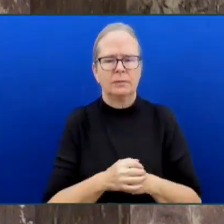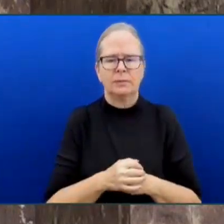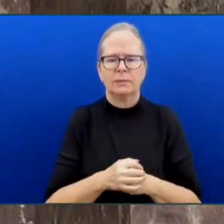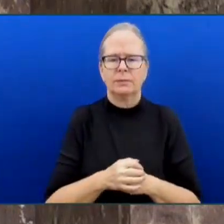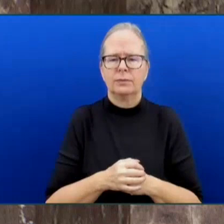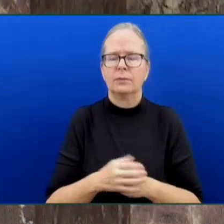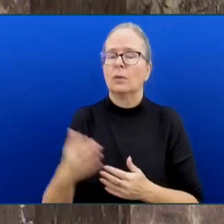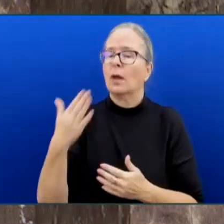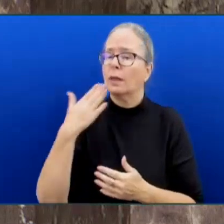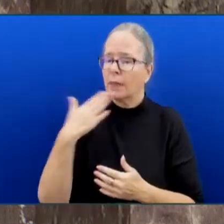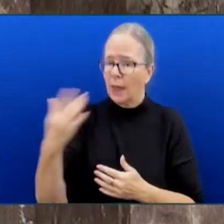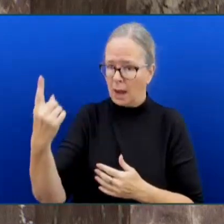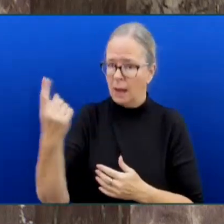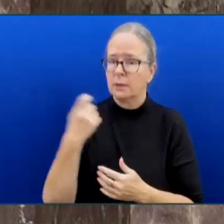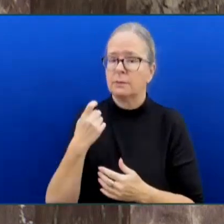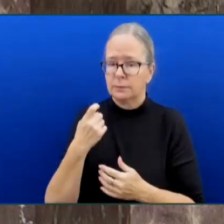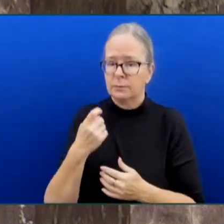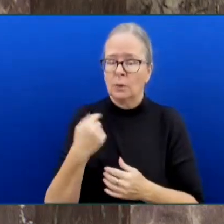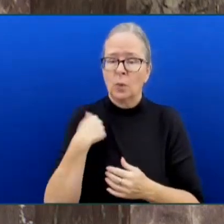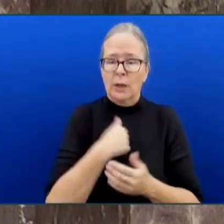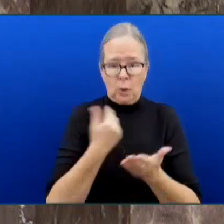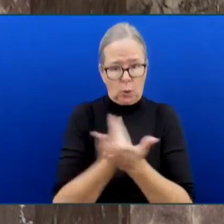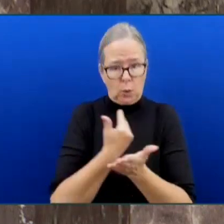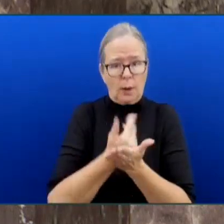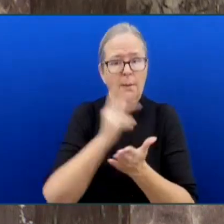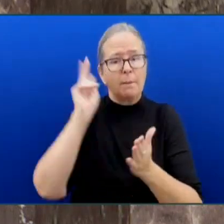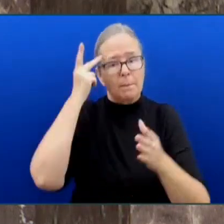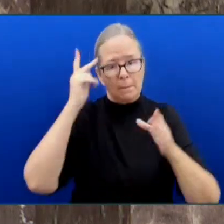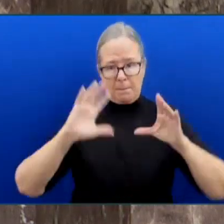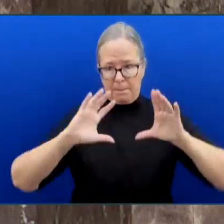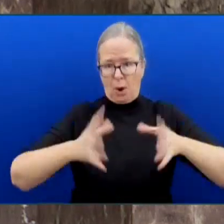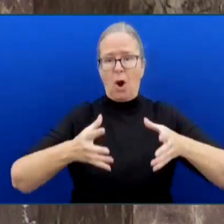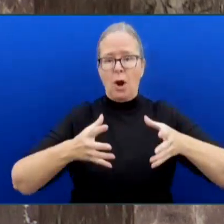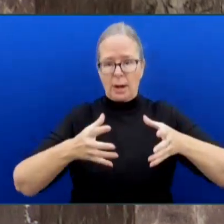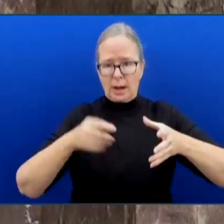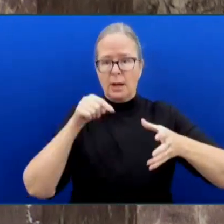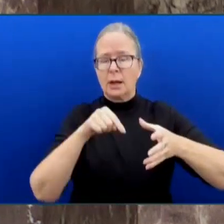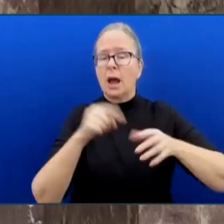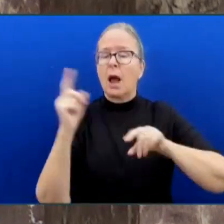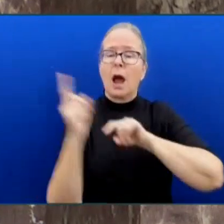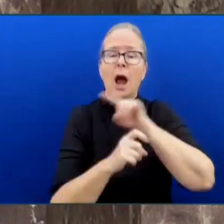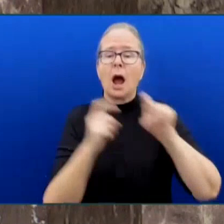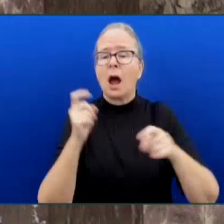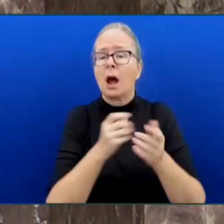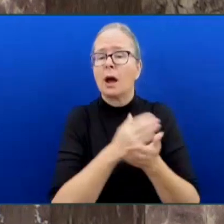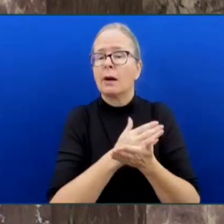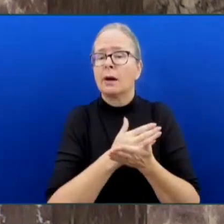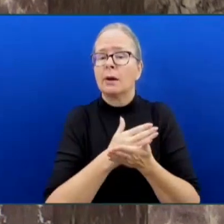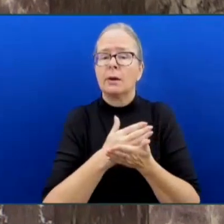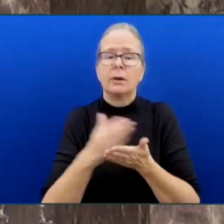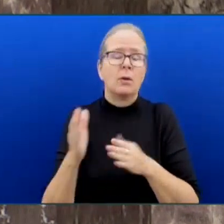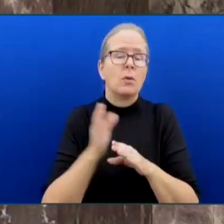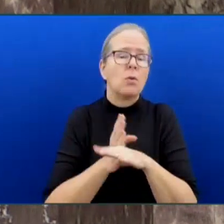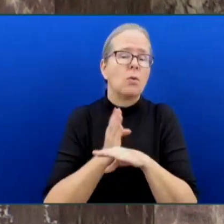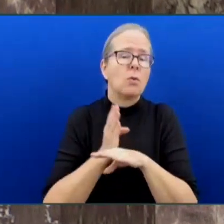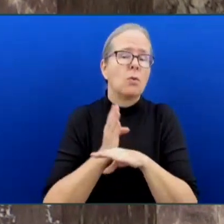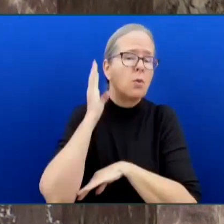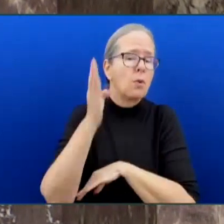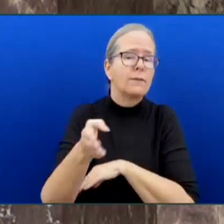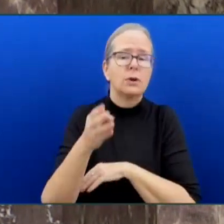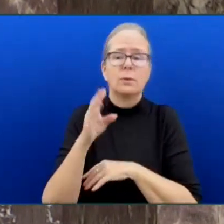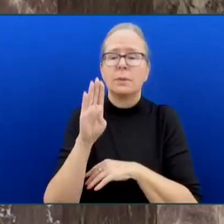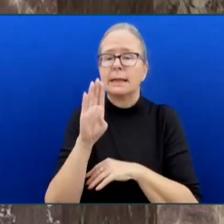party that asks questions that are completely over the top, and now we have a BC United Party that says, hold my cup, Honourable